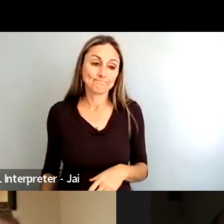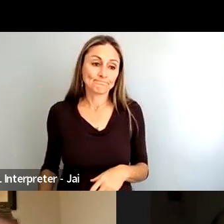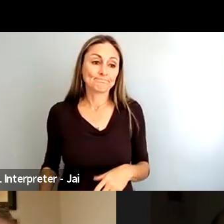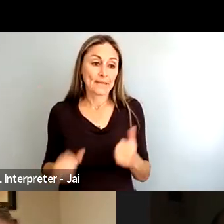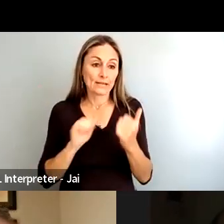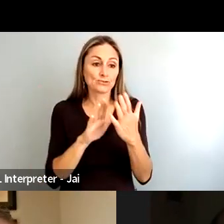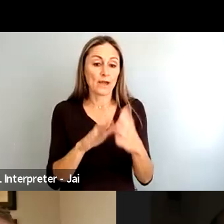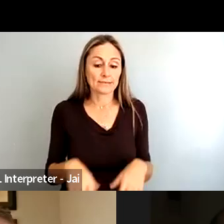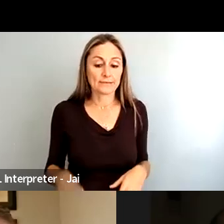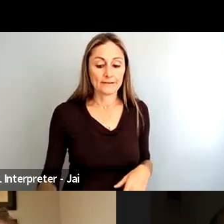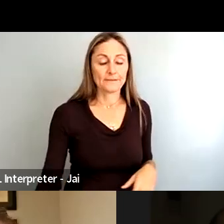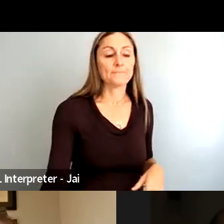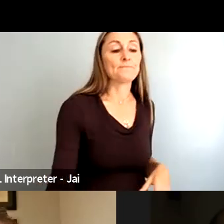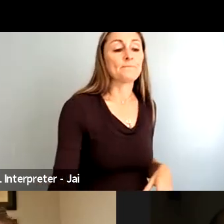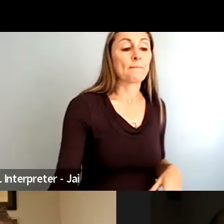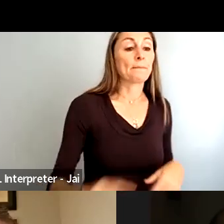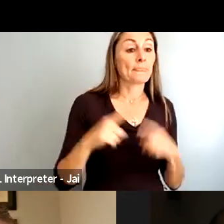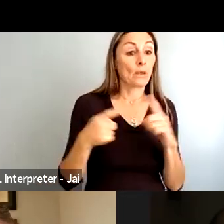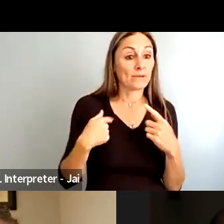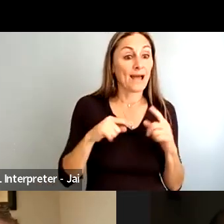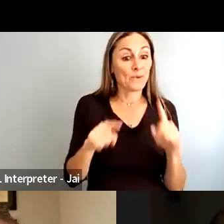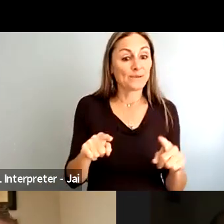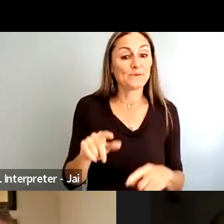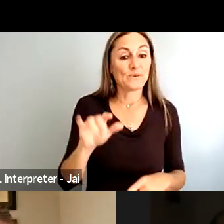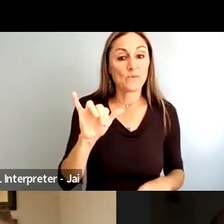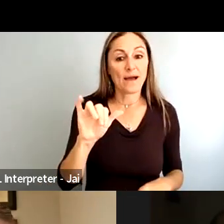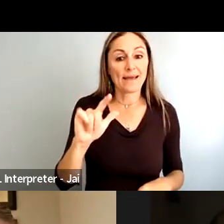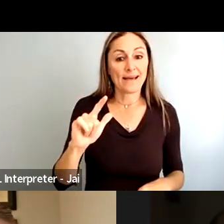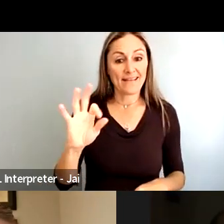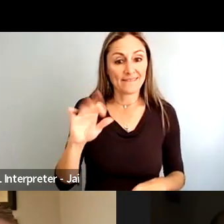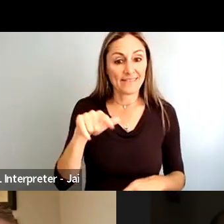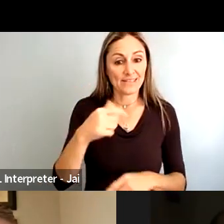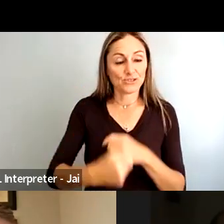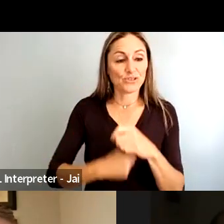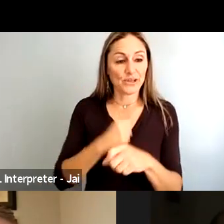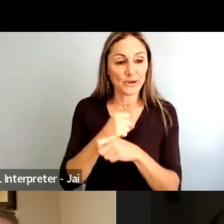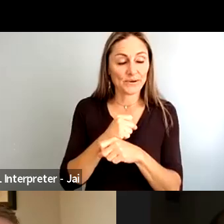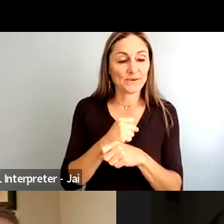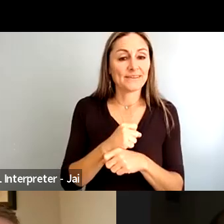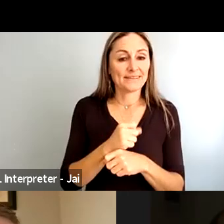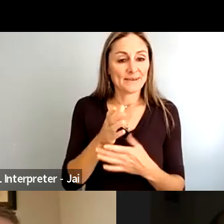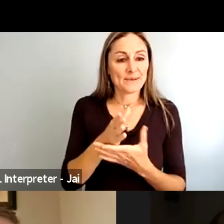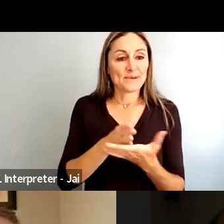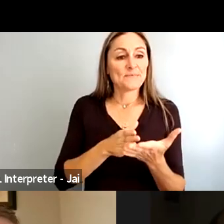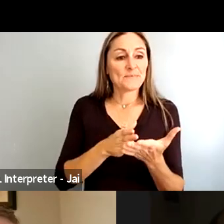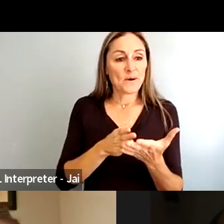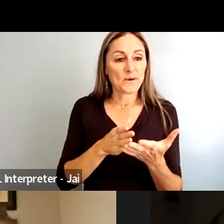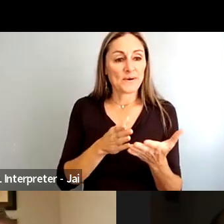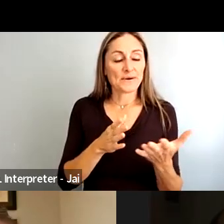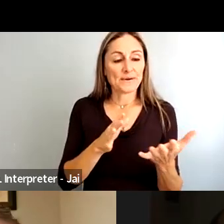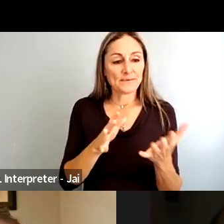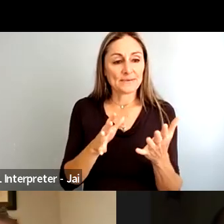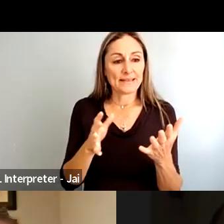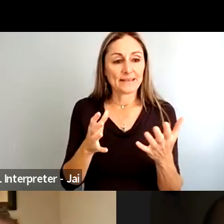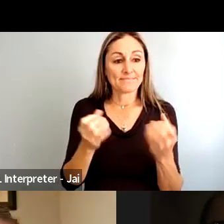address. So I know when I went to YLF this year, I think part of it is that a lot of